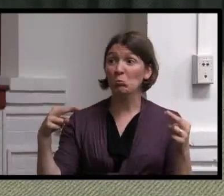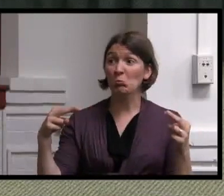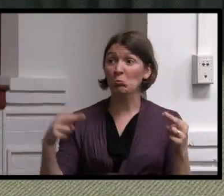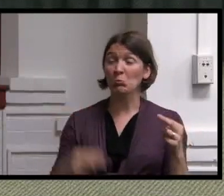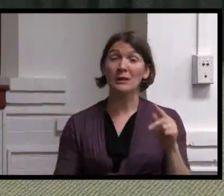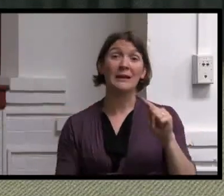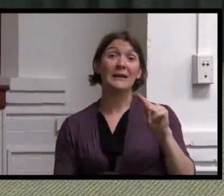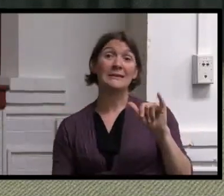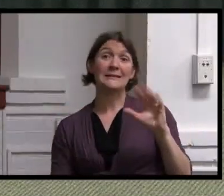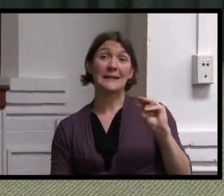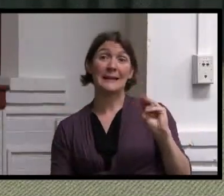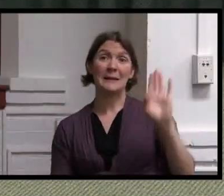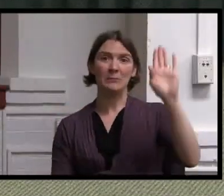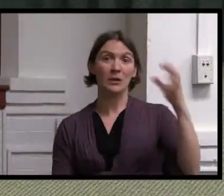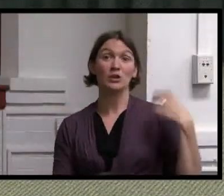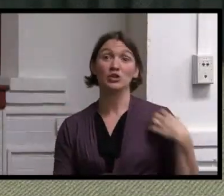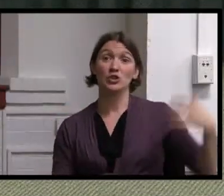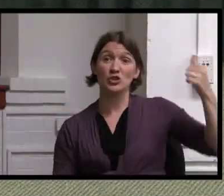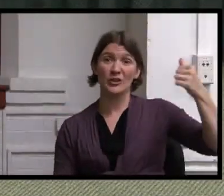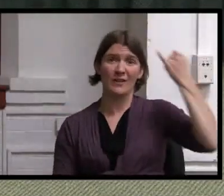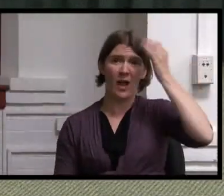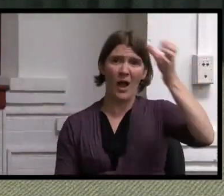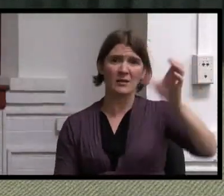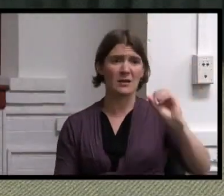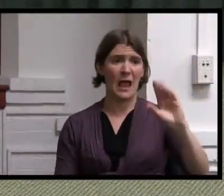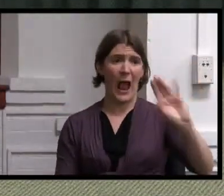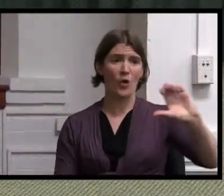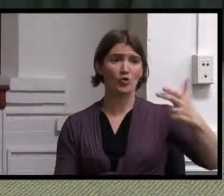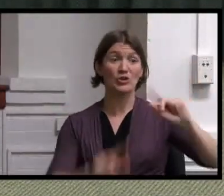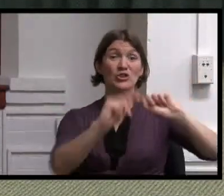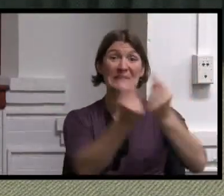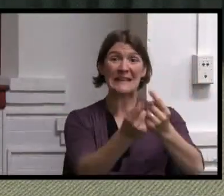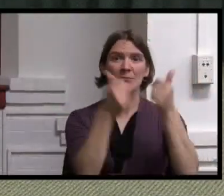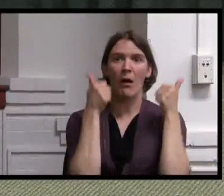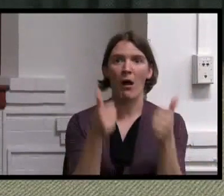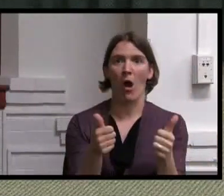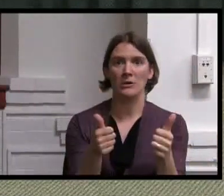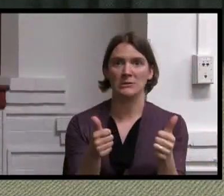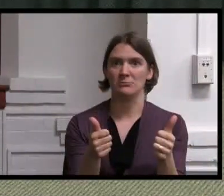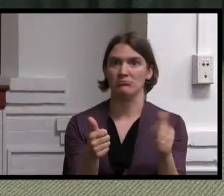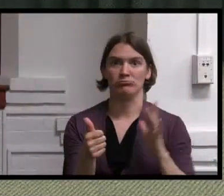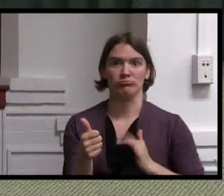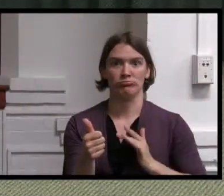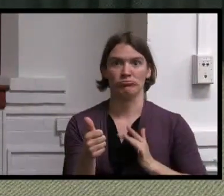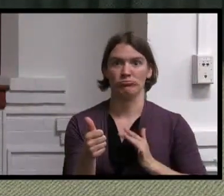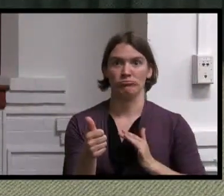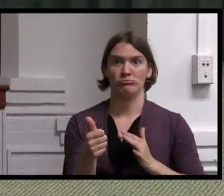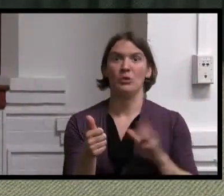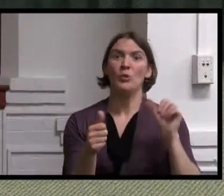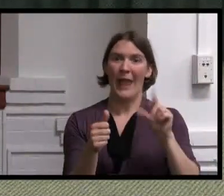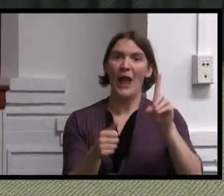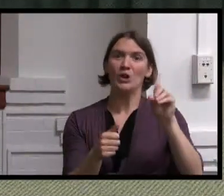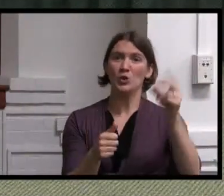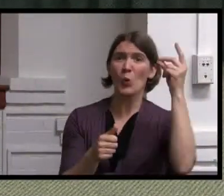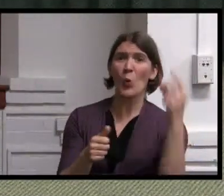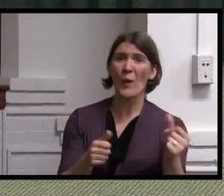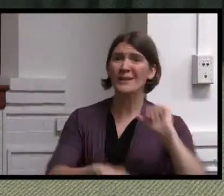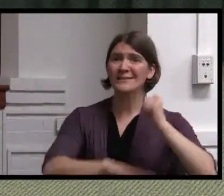I love the idea. I mean, the chief's idea of the outreach program, yeah. I think, is so great on a number of levels, because it's actionable pretty